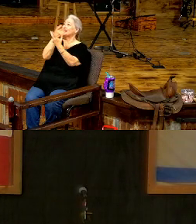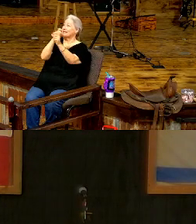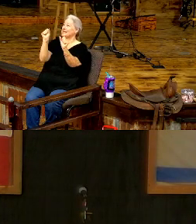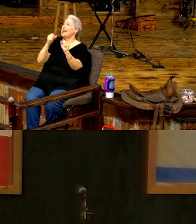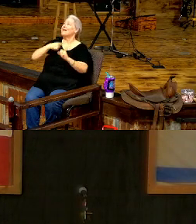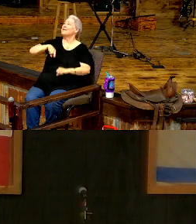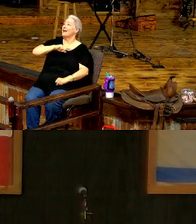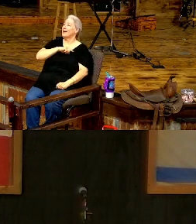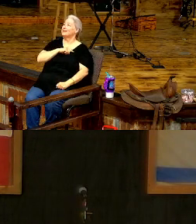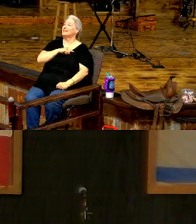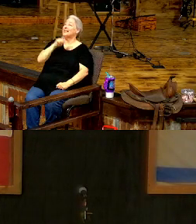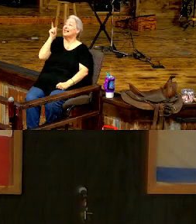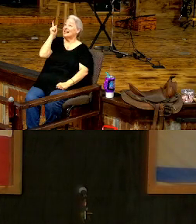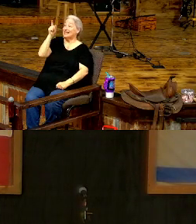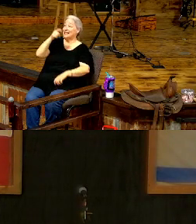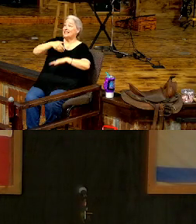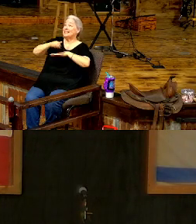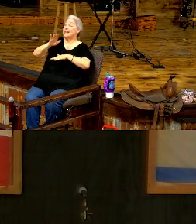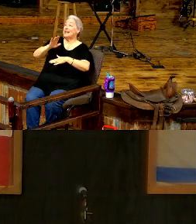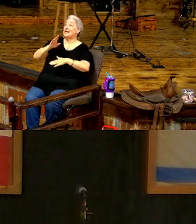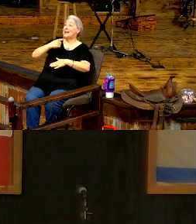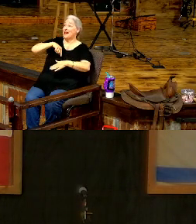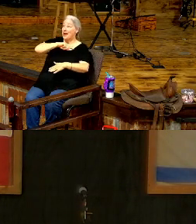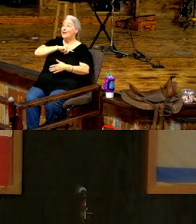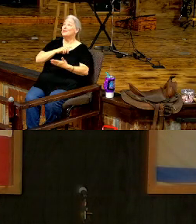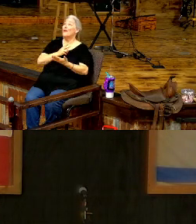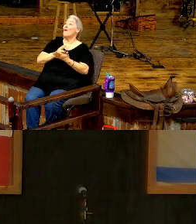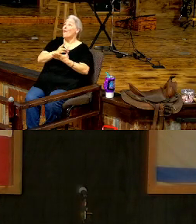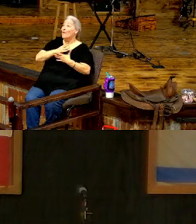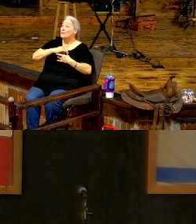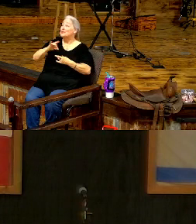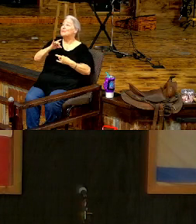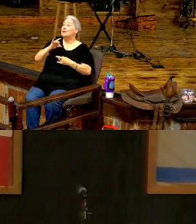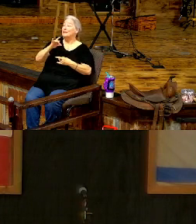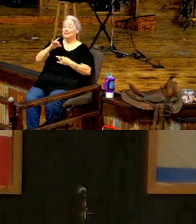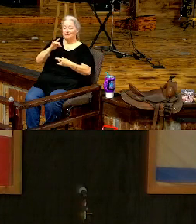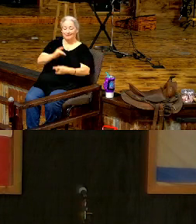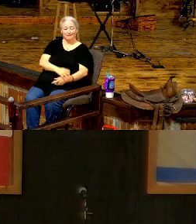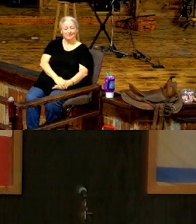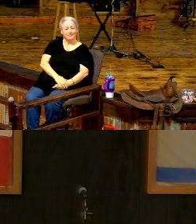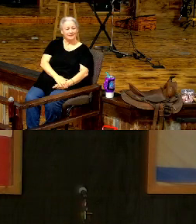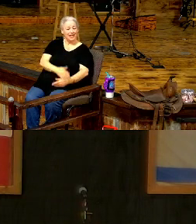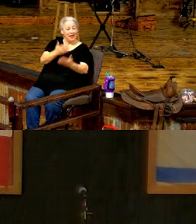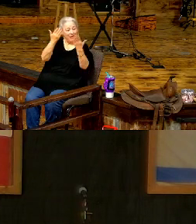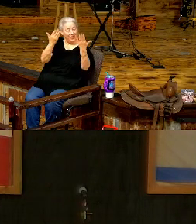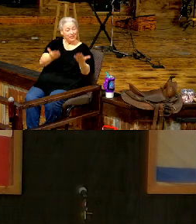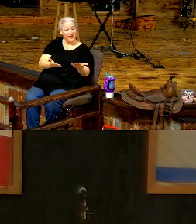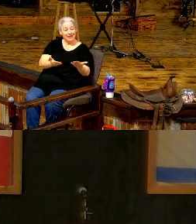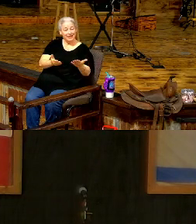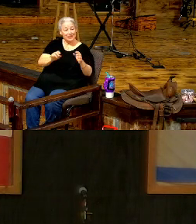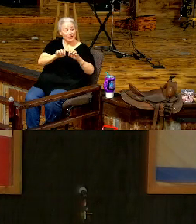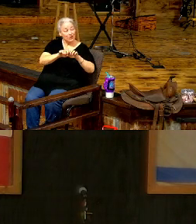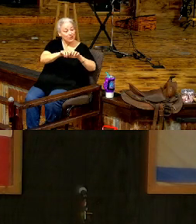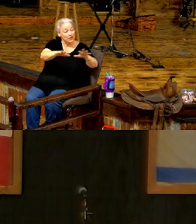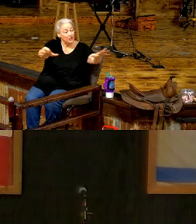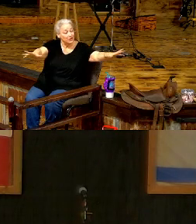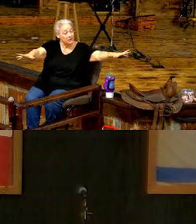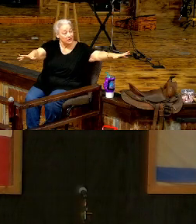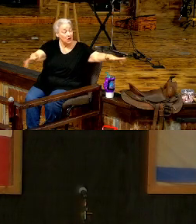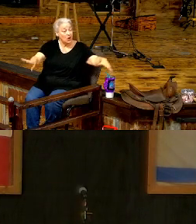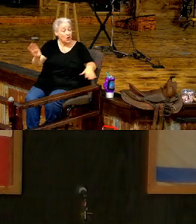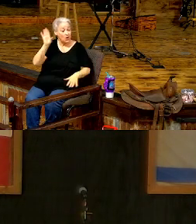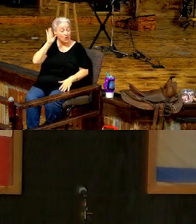us. He sent us the Holy Spirit. This congregation here has heard me say this more than